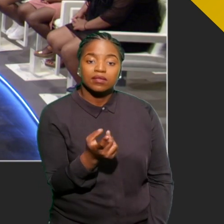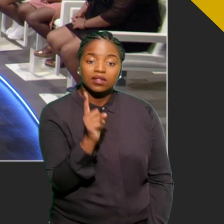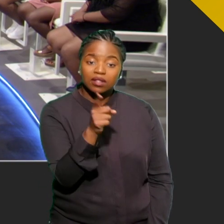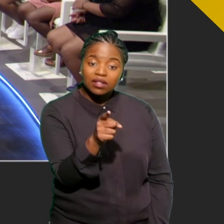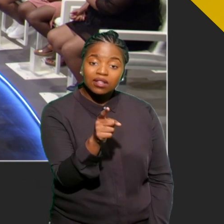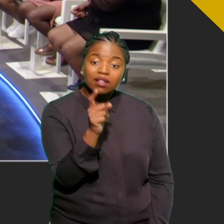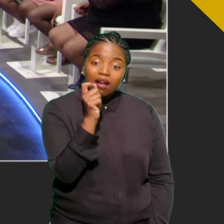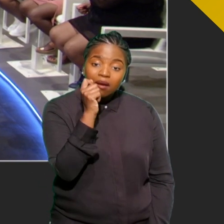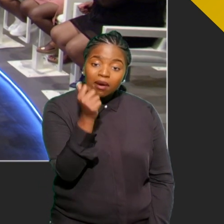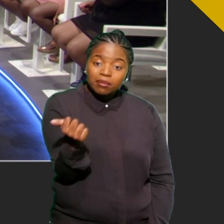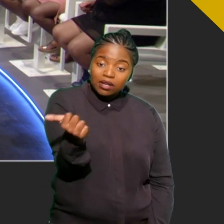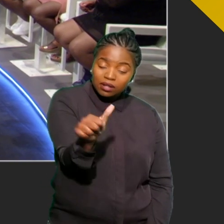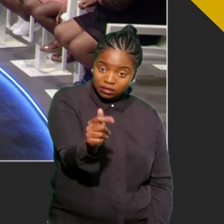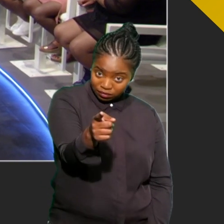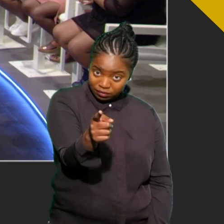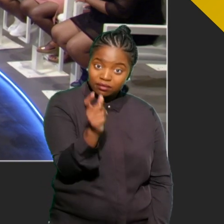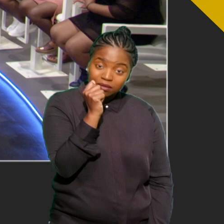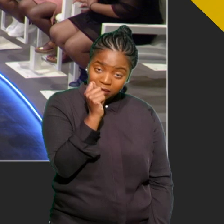to you. Kupa mutu harisa mic.